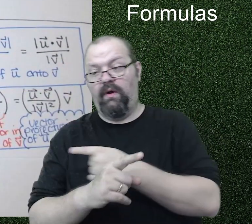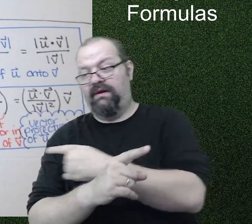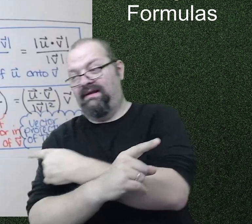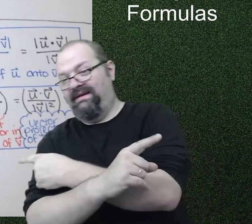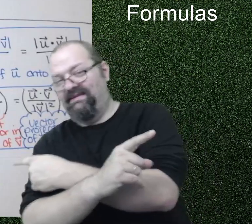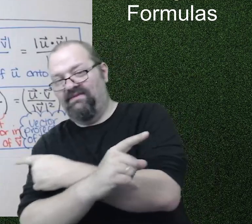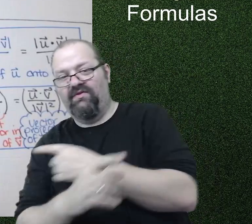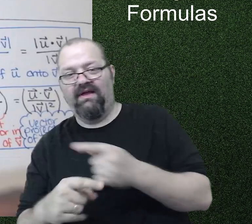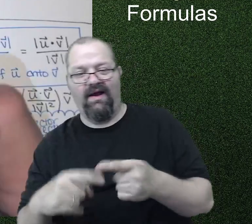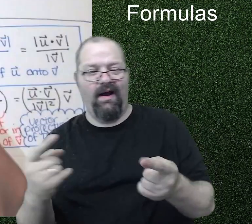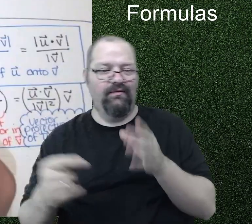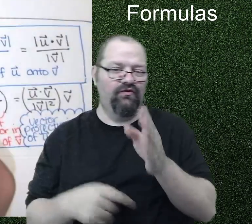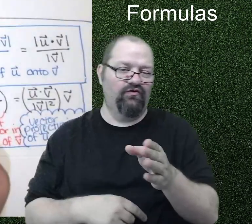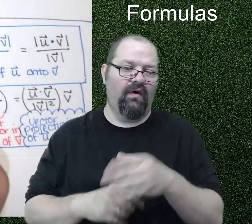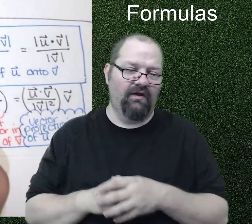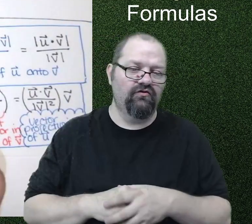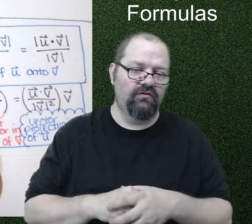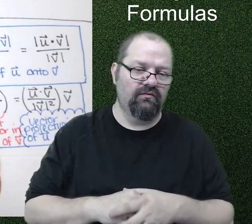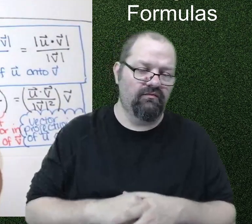from v.